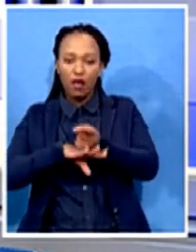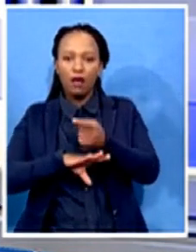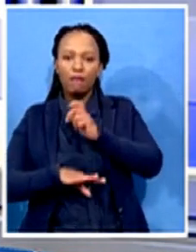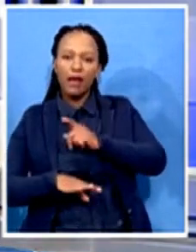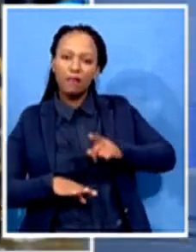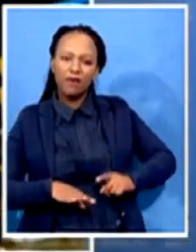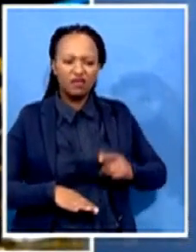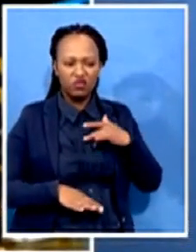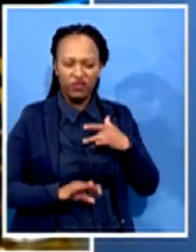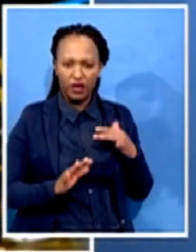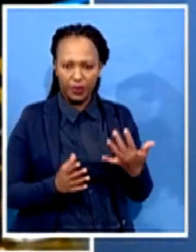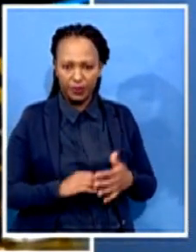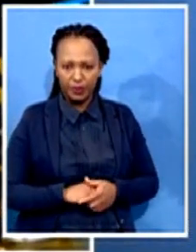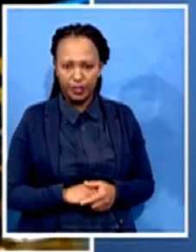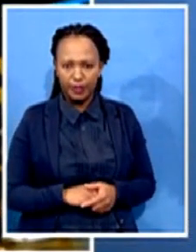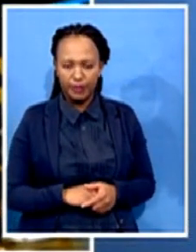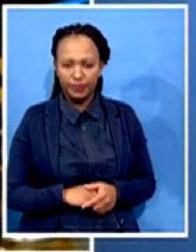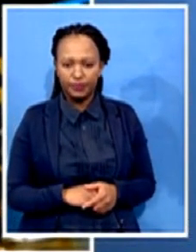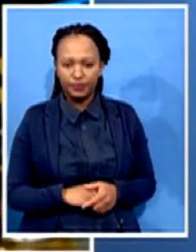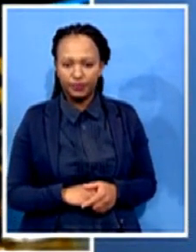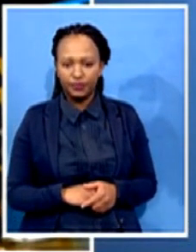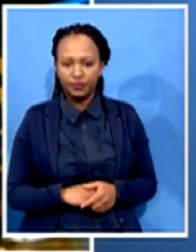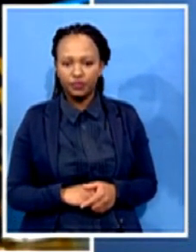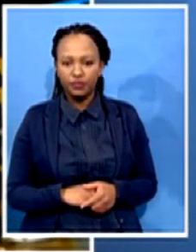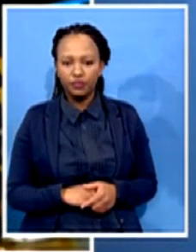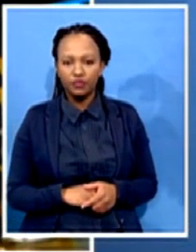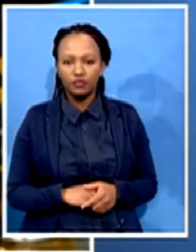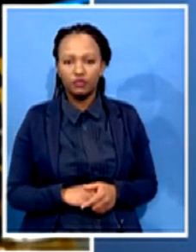Well, we reject that reprimand